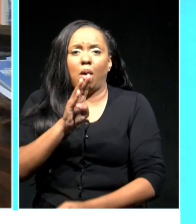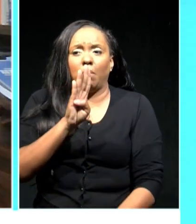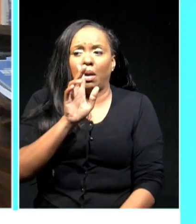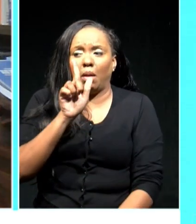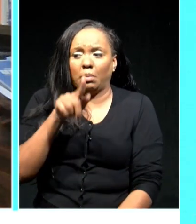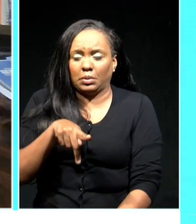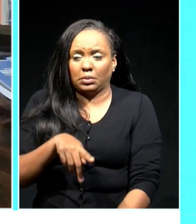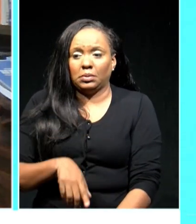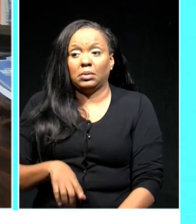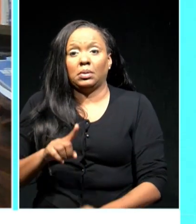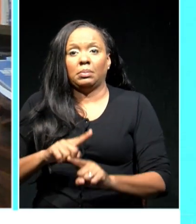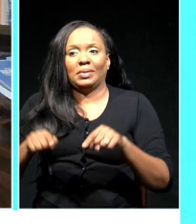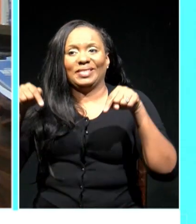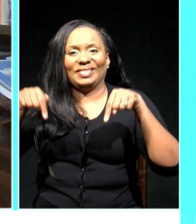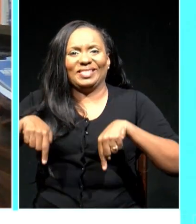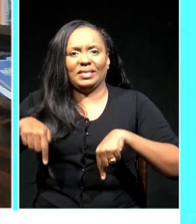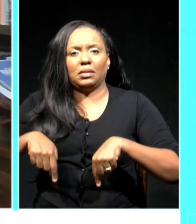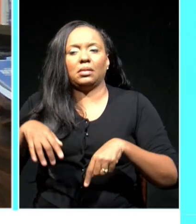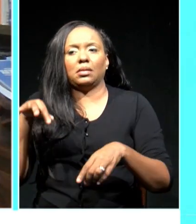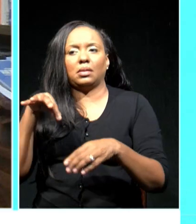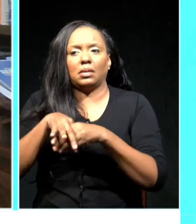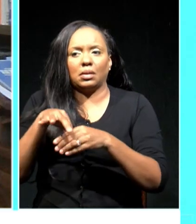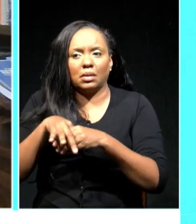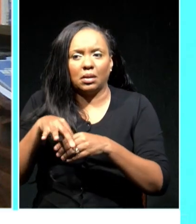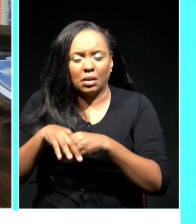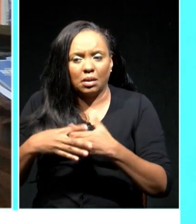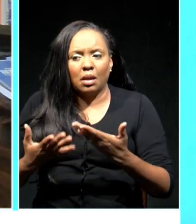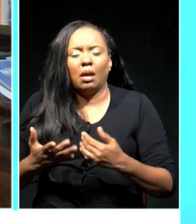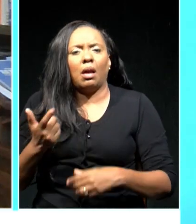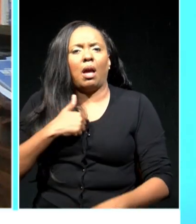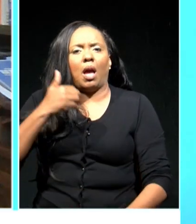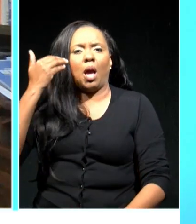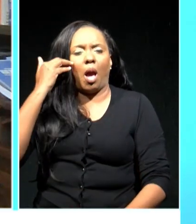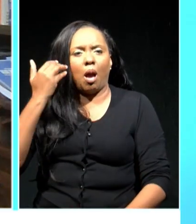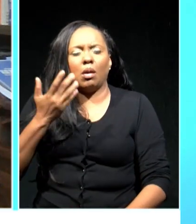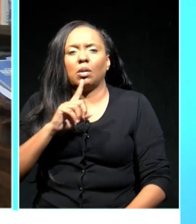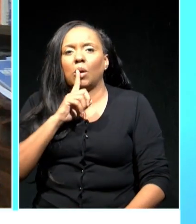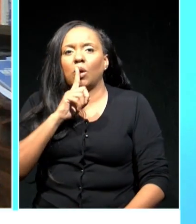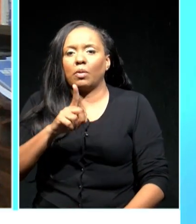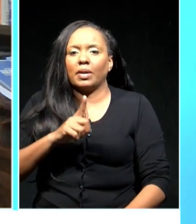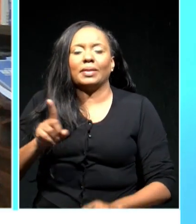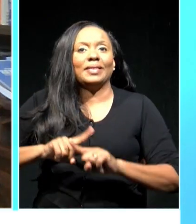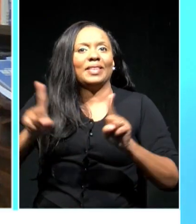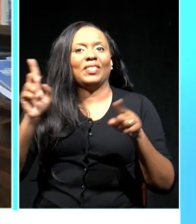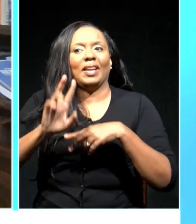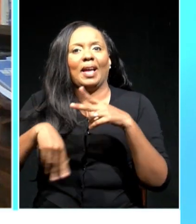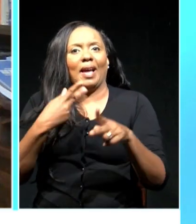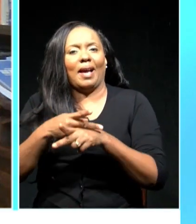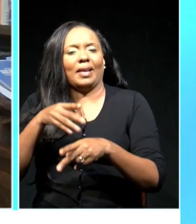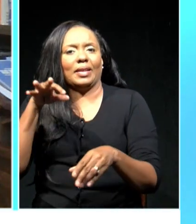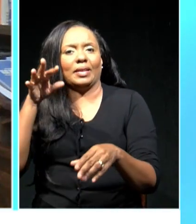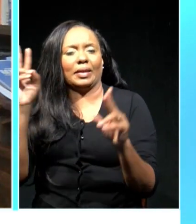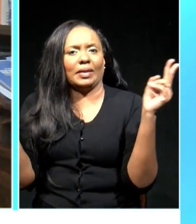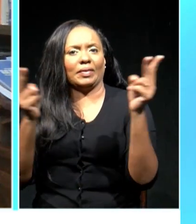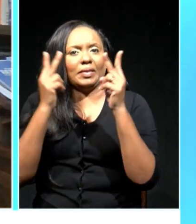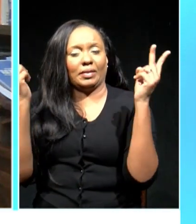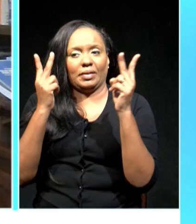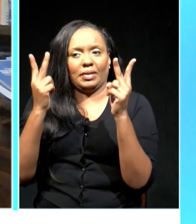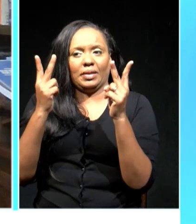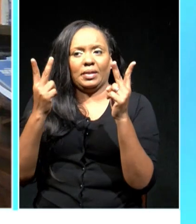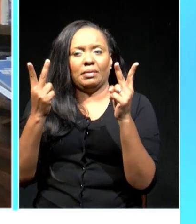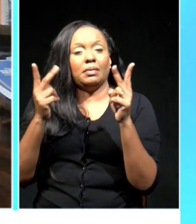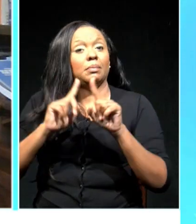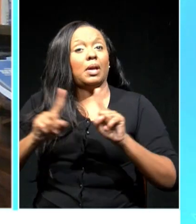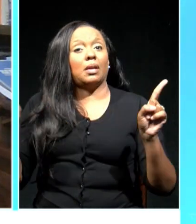look at this election, in spite of what I said about the extraordinary victory of the Barbados Labour Party, is also very